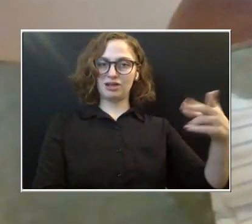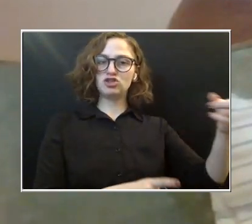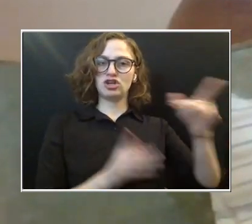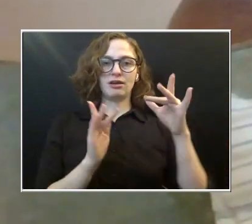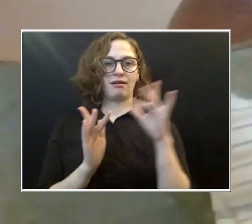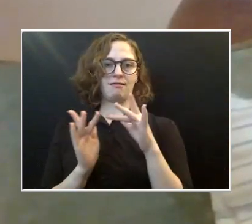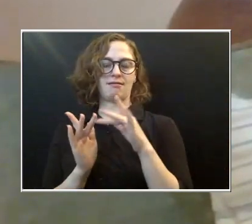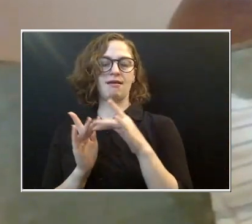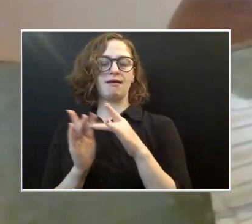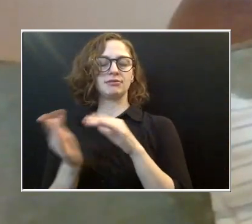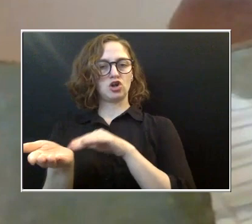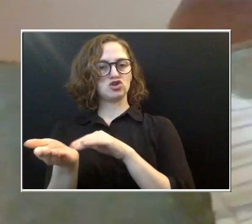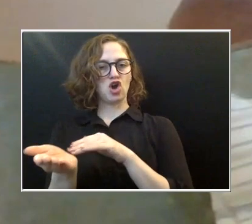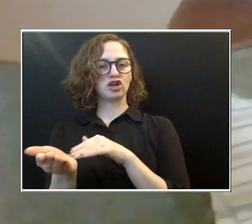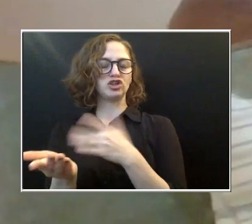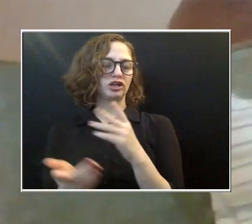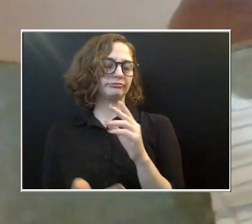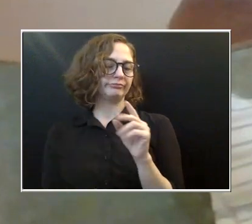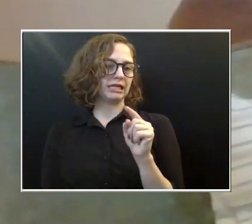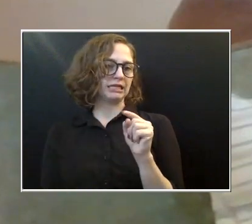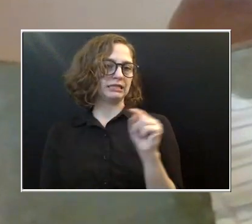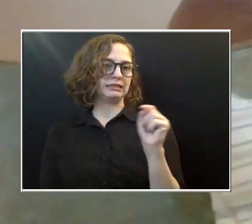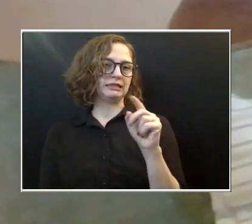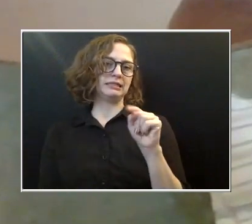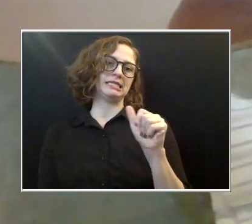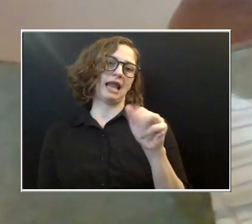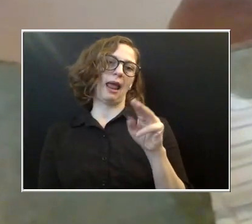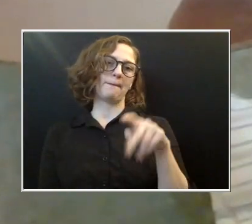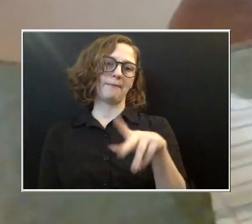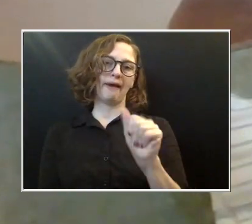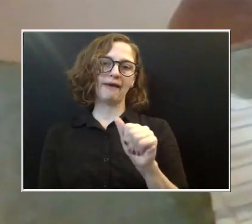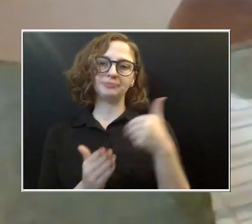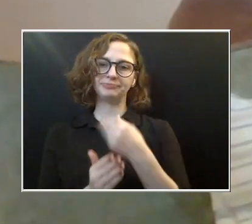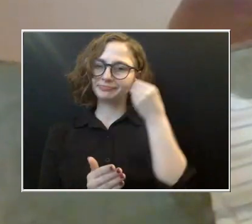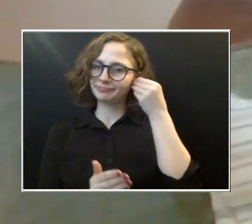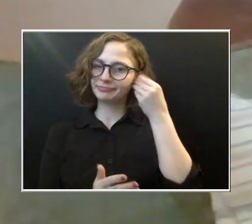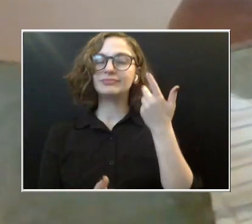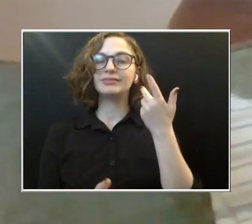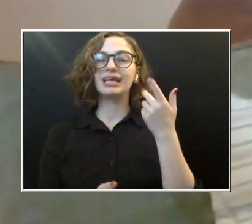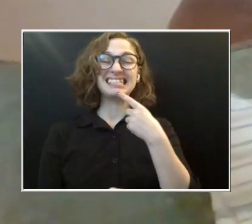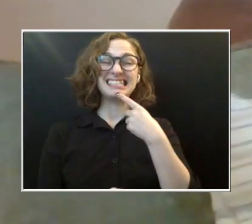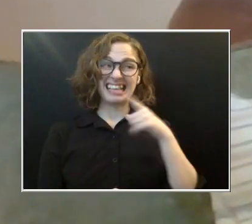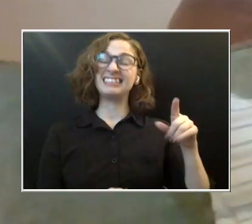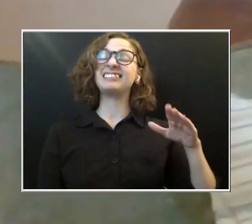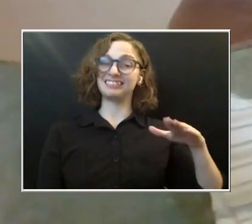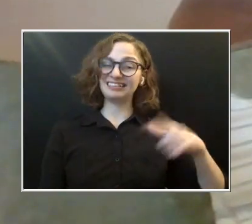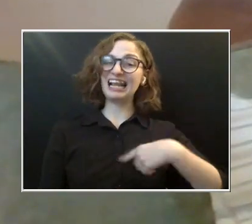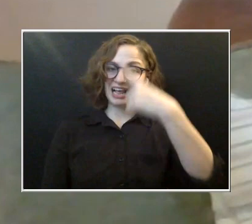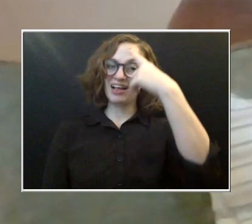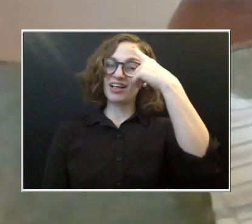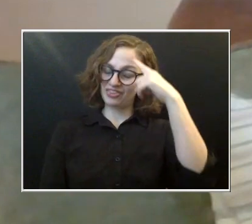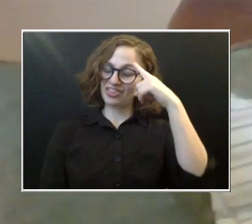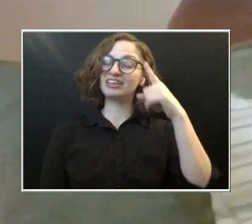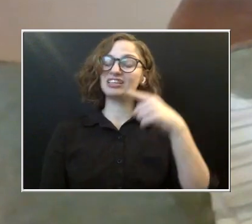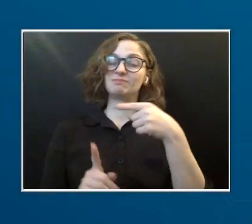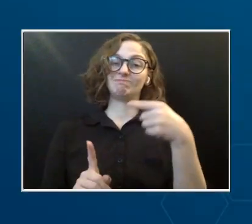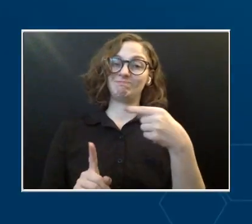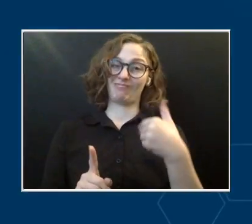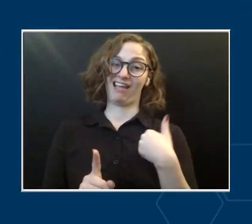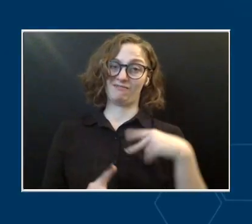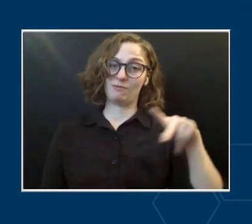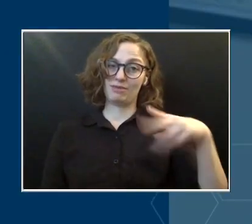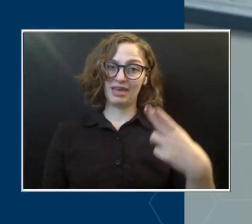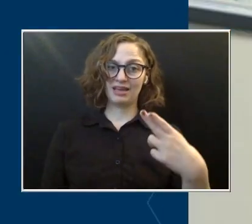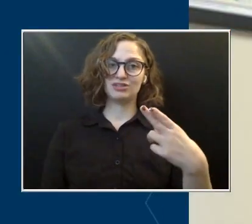living and said, I believe that Ashley has PH based on these results. And so that was Dr. Alvarez who ended up seeing me